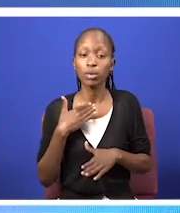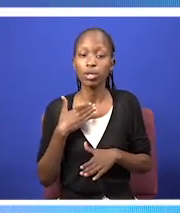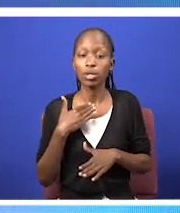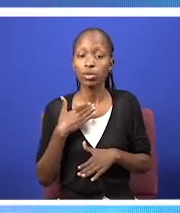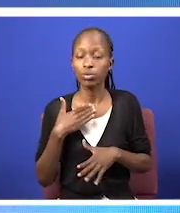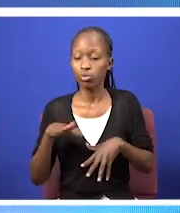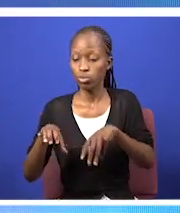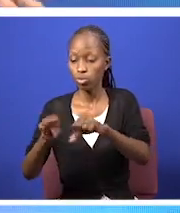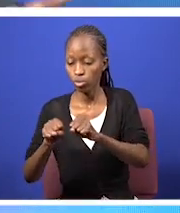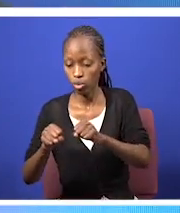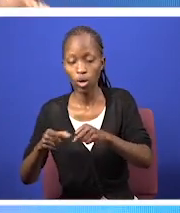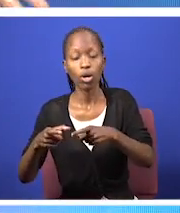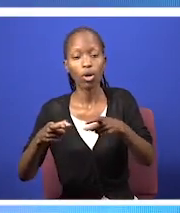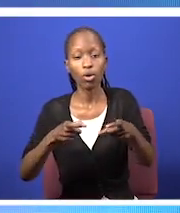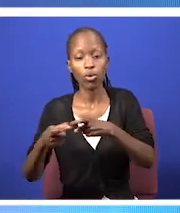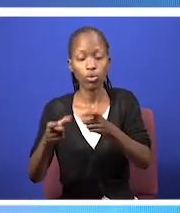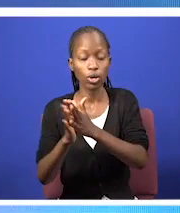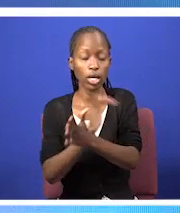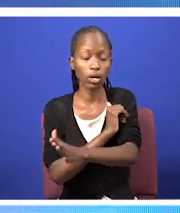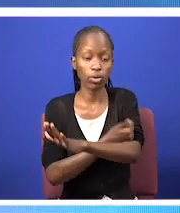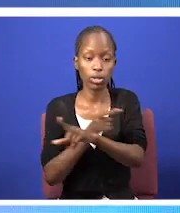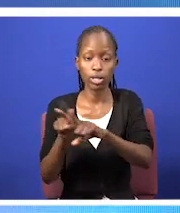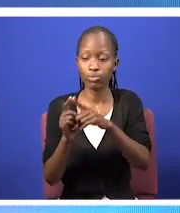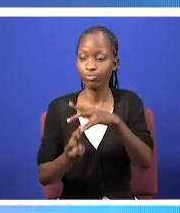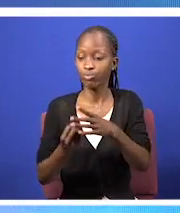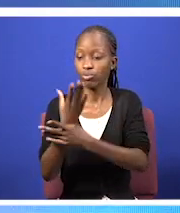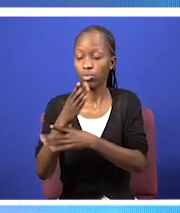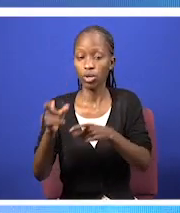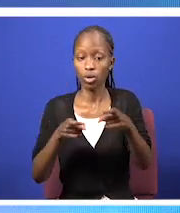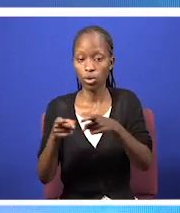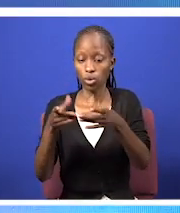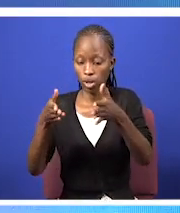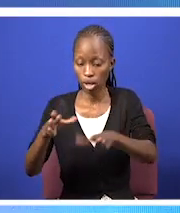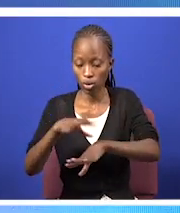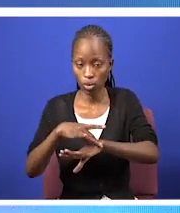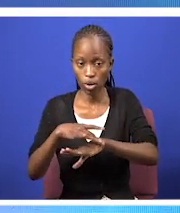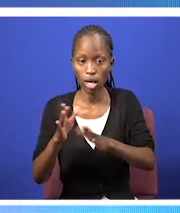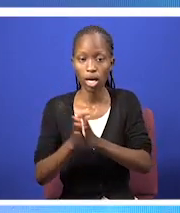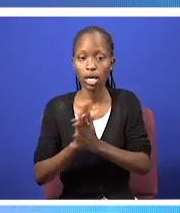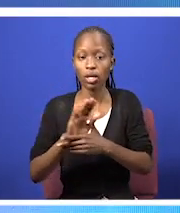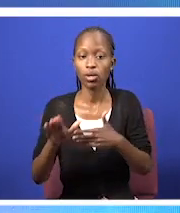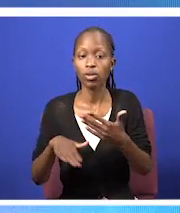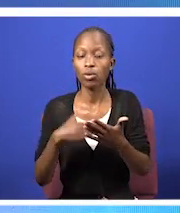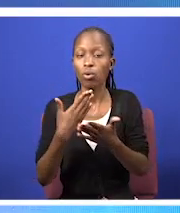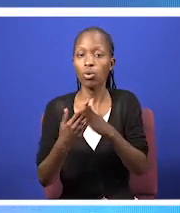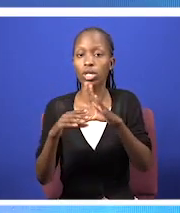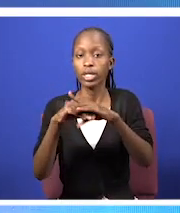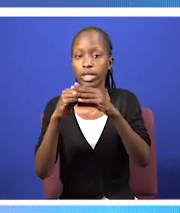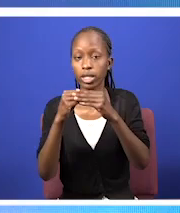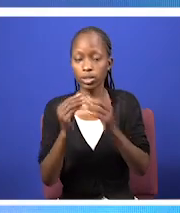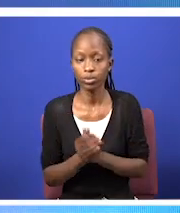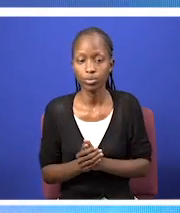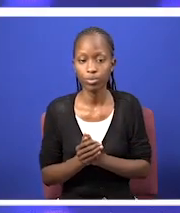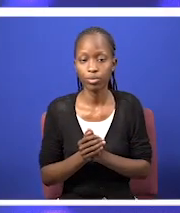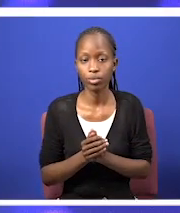his authority, reclaim his control, and to establish his control on the earth and in all of